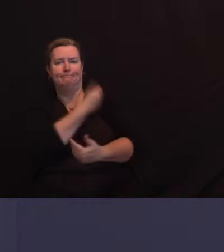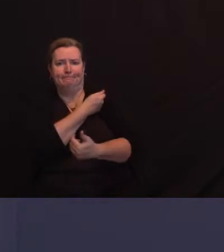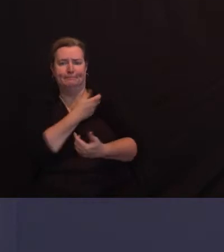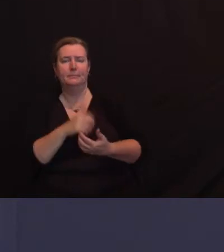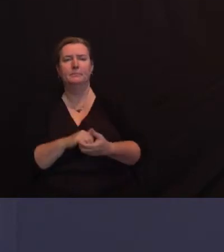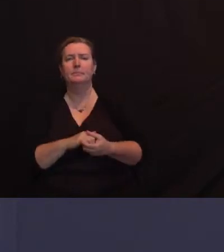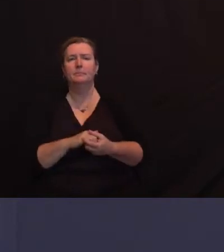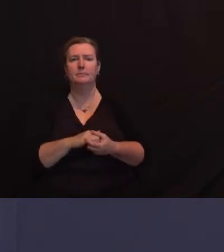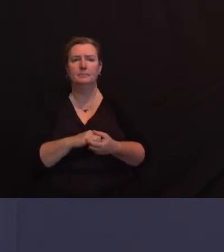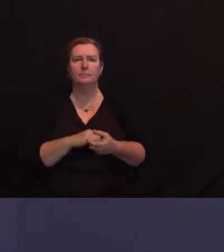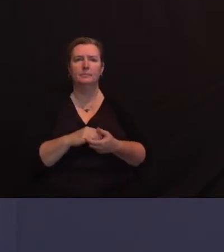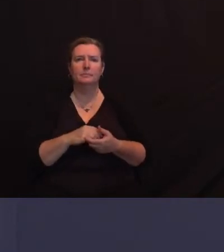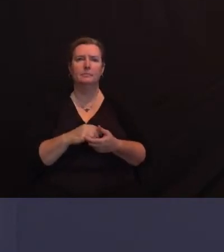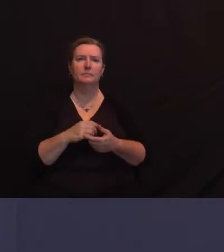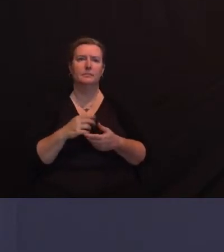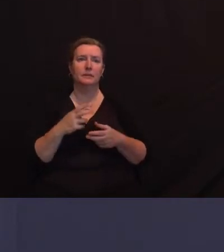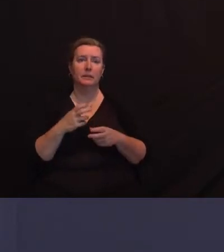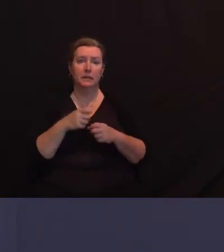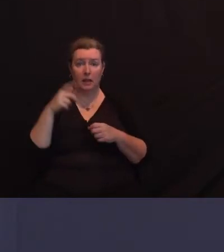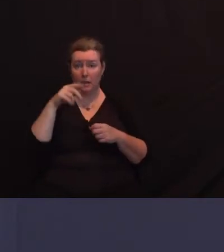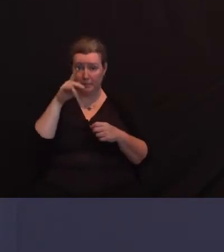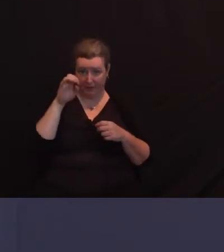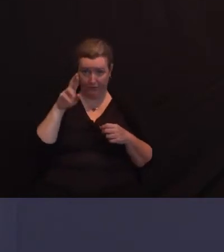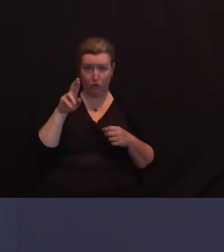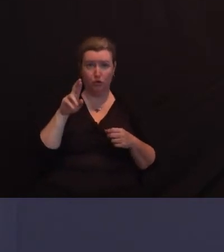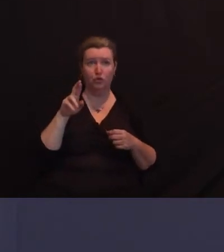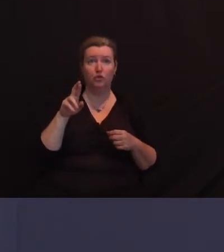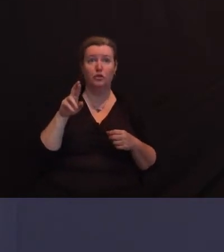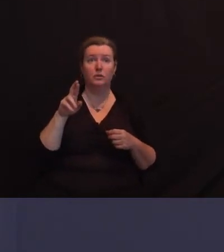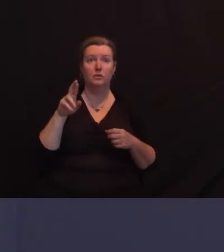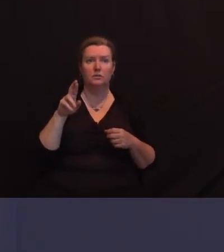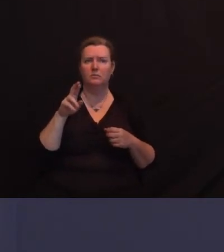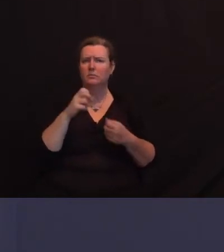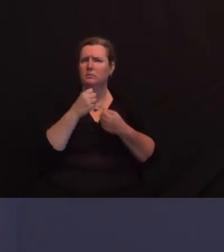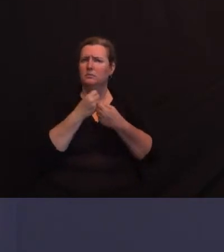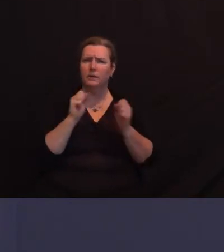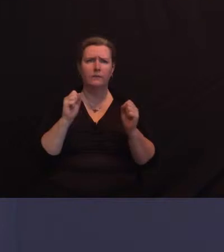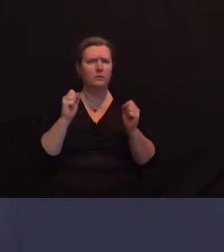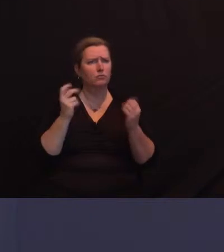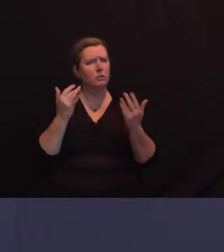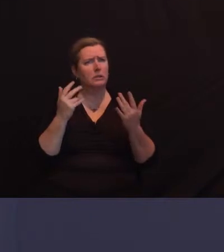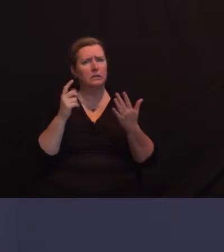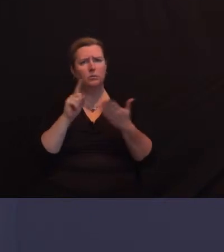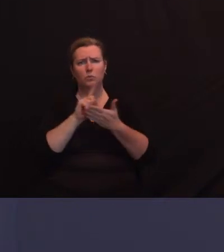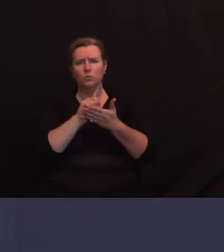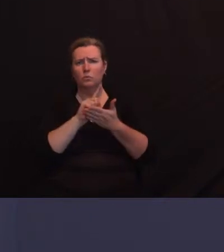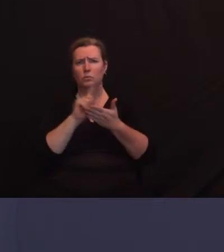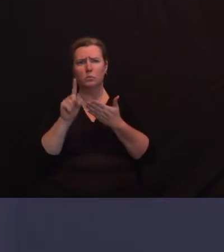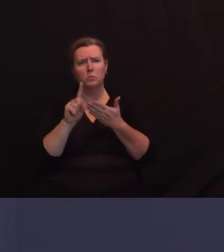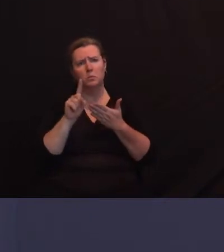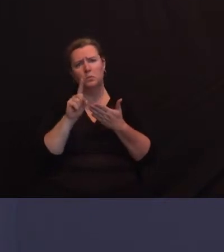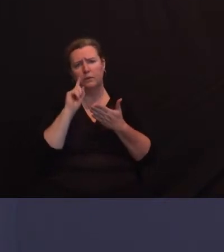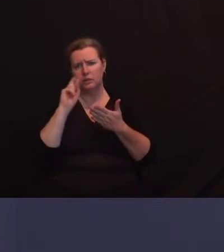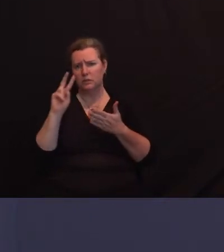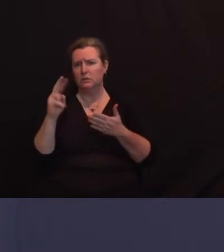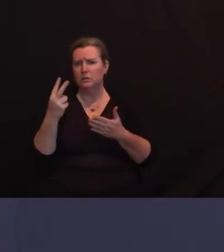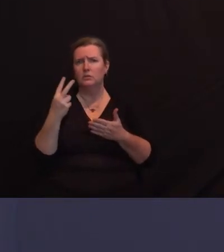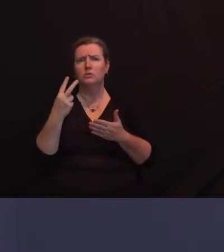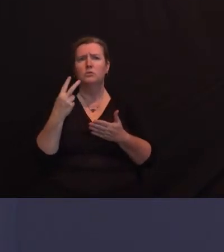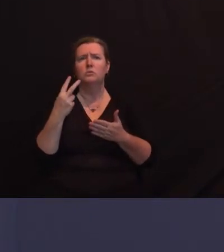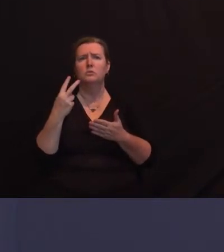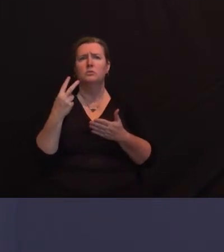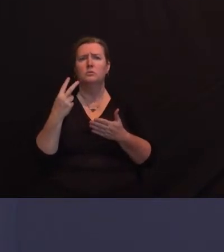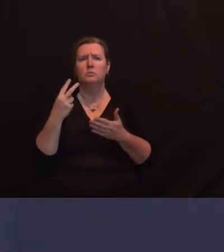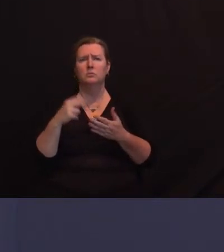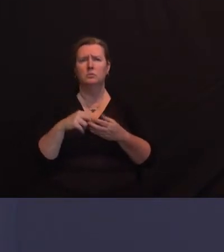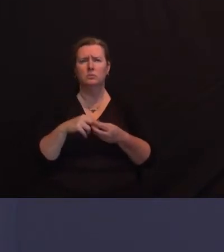those who have received the Pfizer vaccine, it is perfectly safe to wait that extra week for the second dose if returning to the site of their first